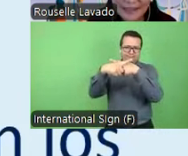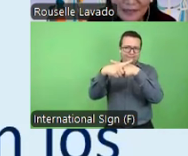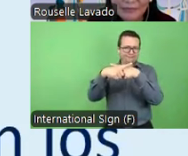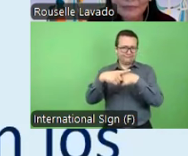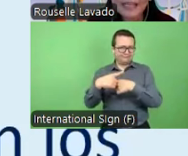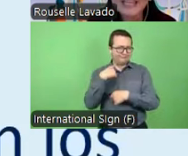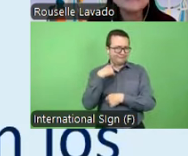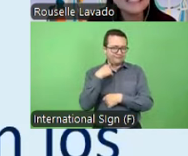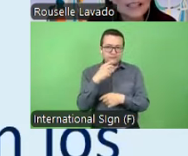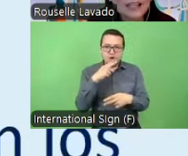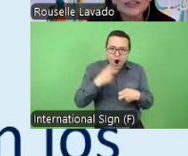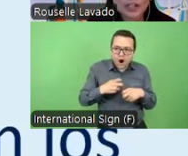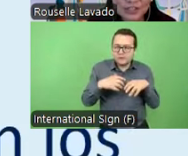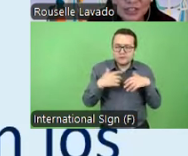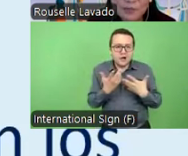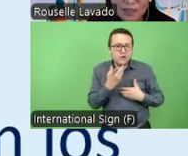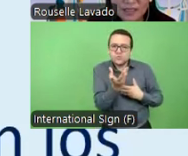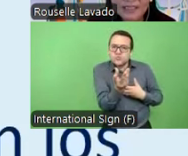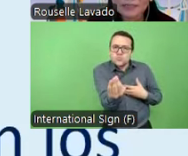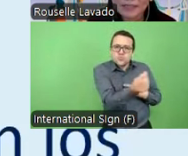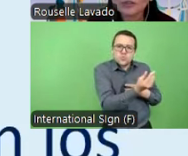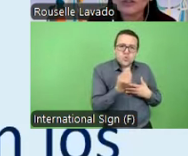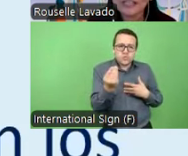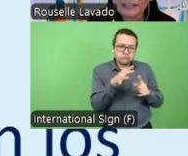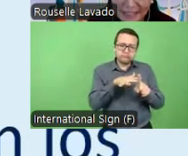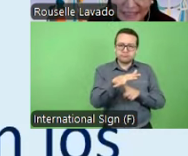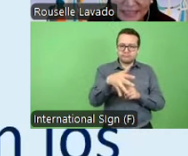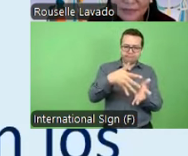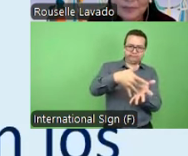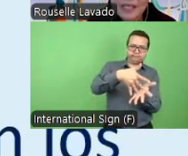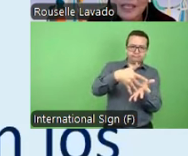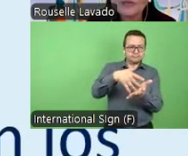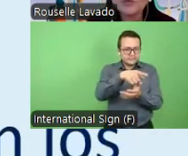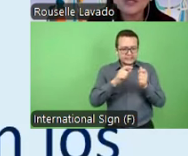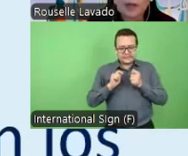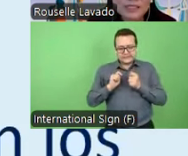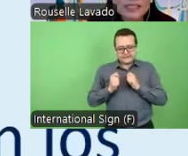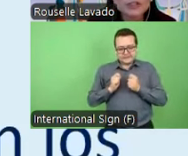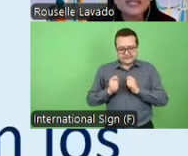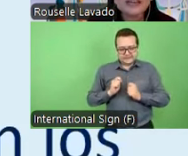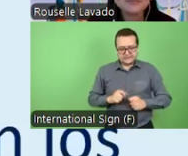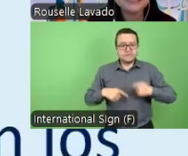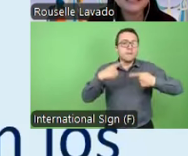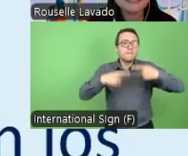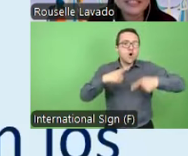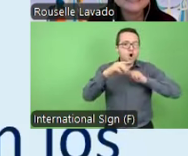over time, and design or adjust policies based on evidence. If we want policy to